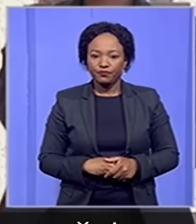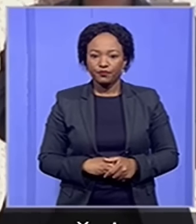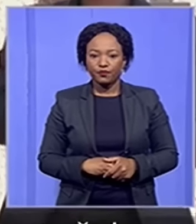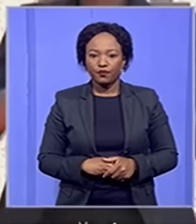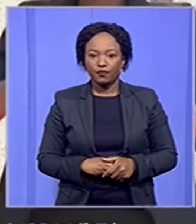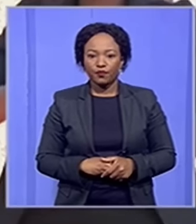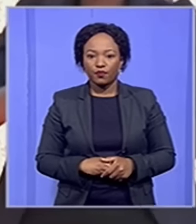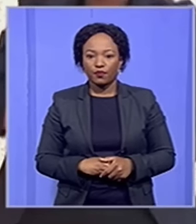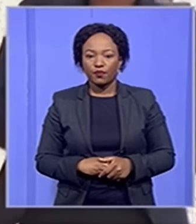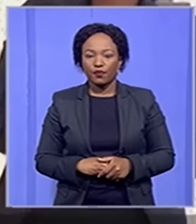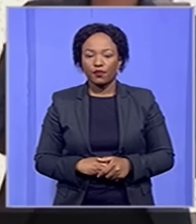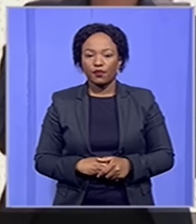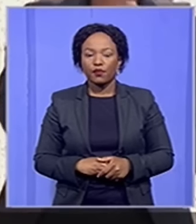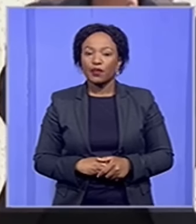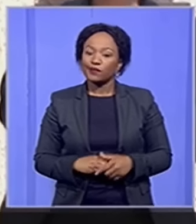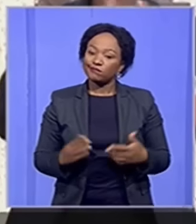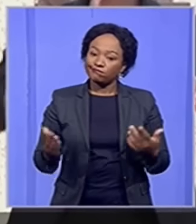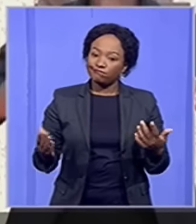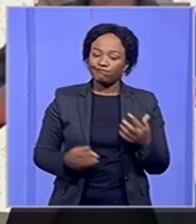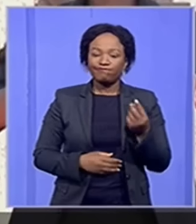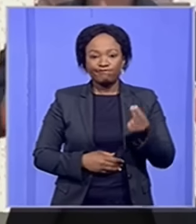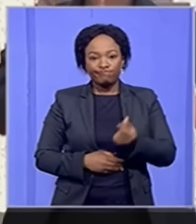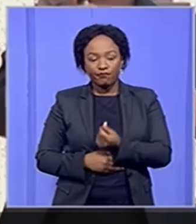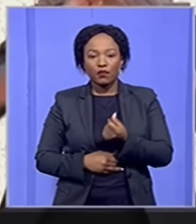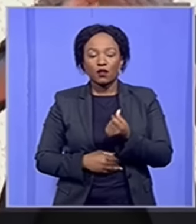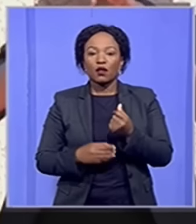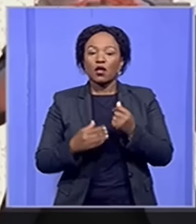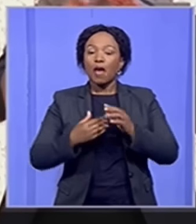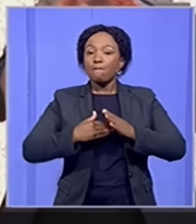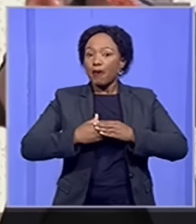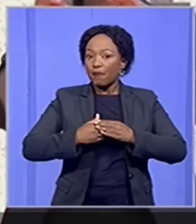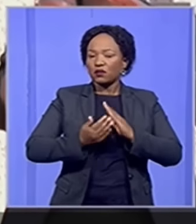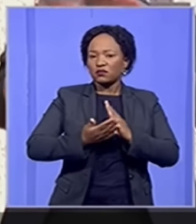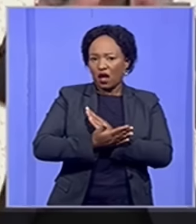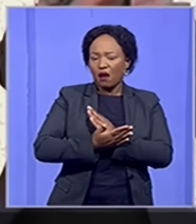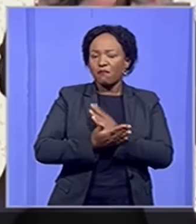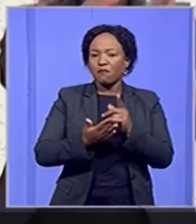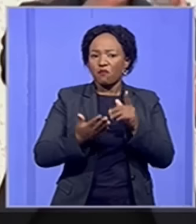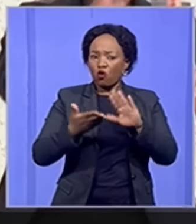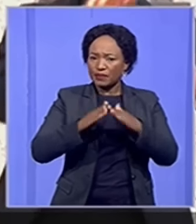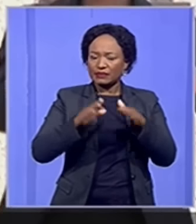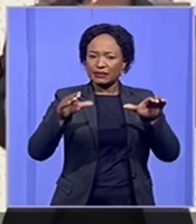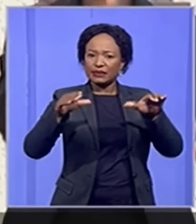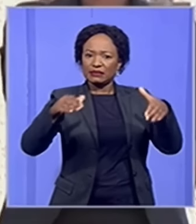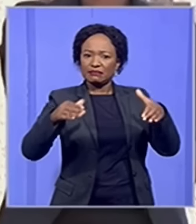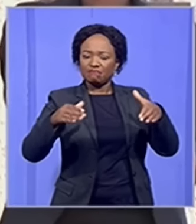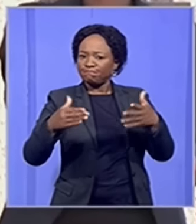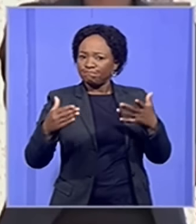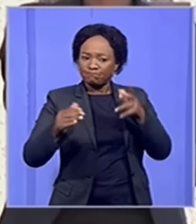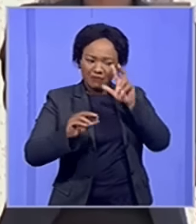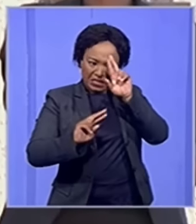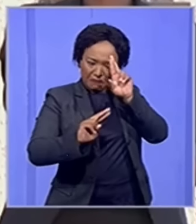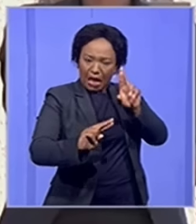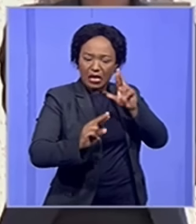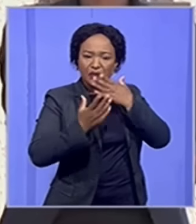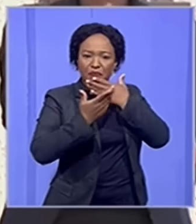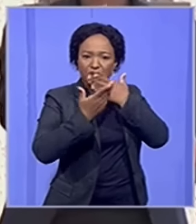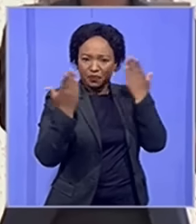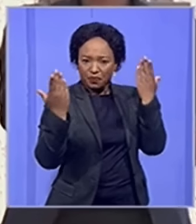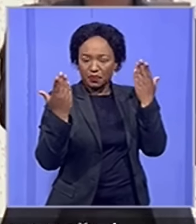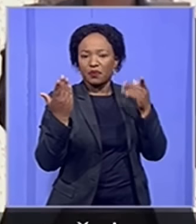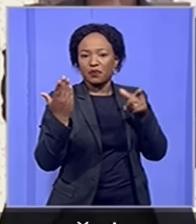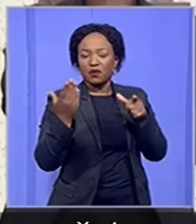Unfortunately, some members of our society show no respect whatsoever for the duties performed